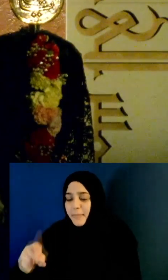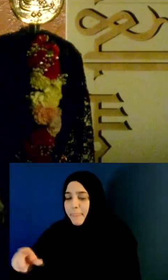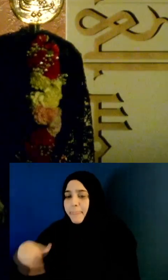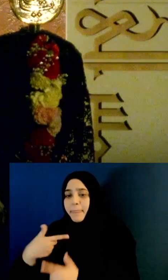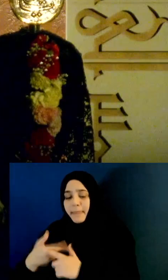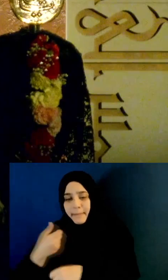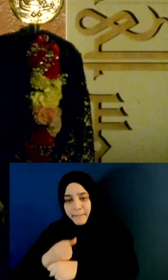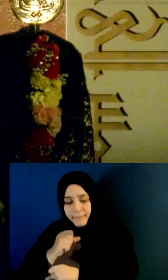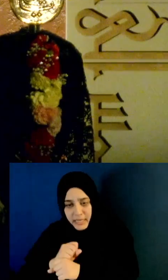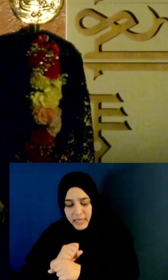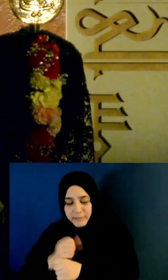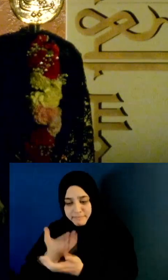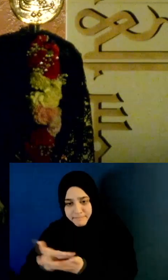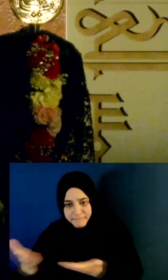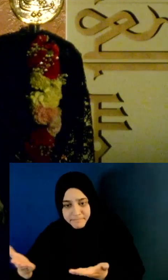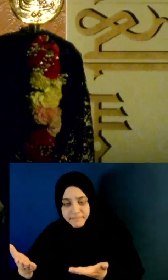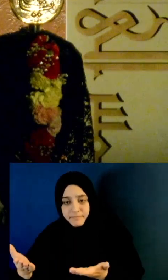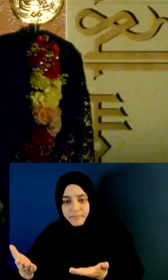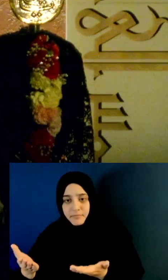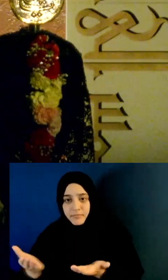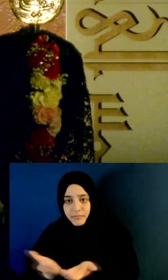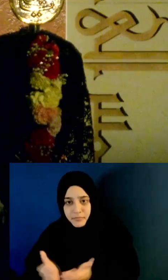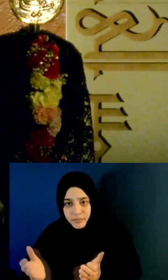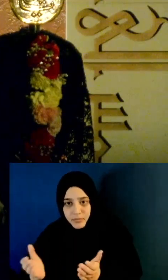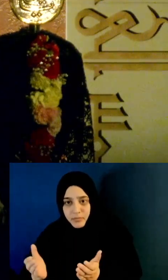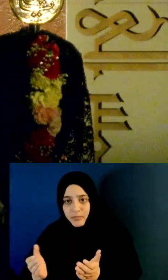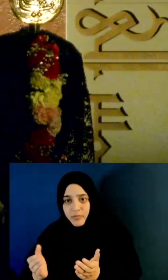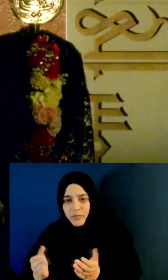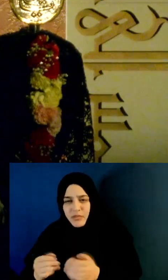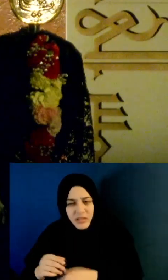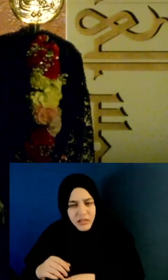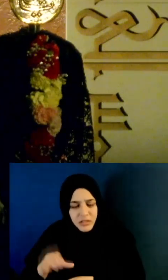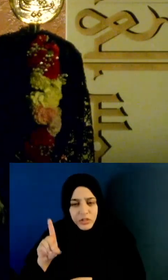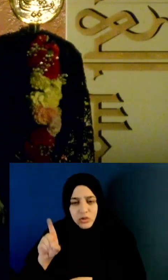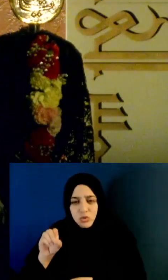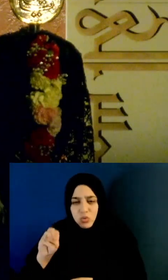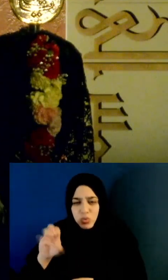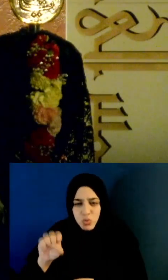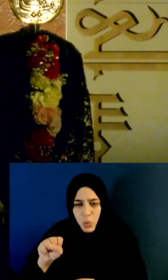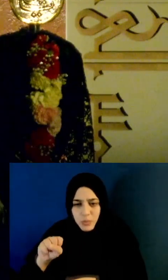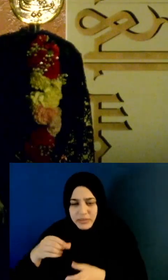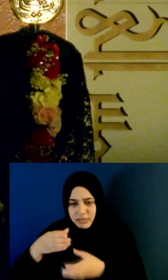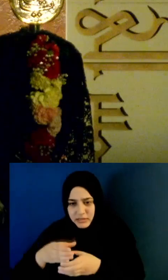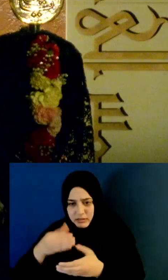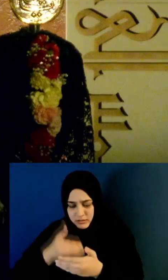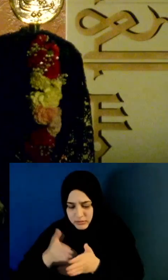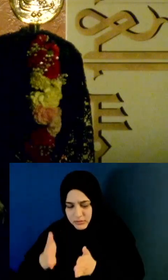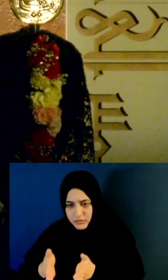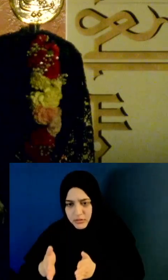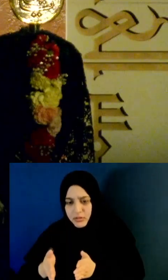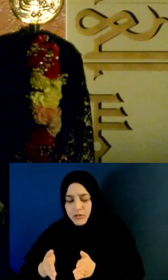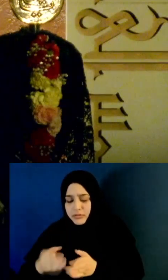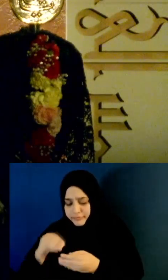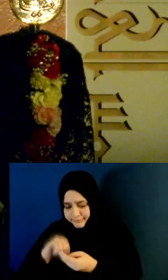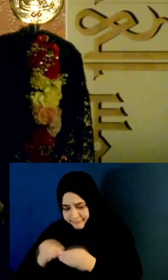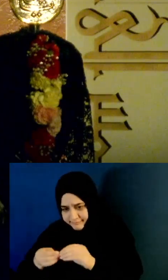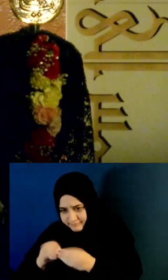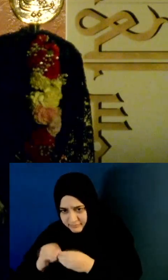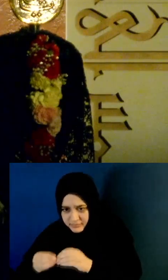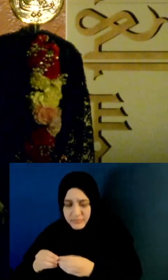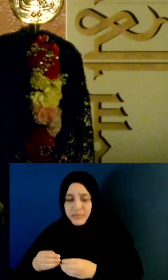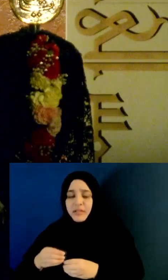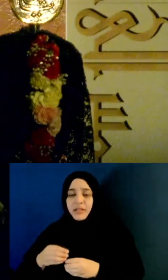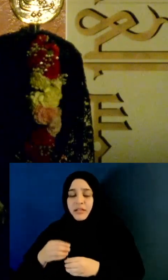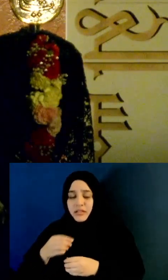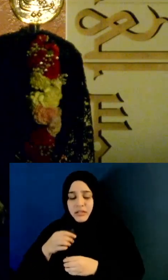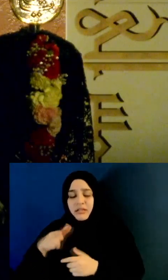She would sit next to these domes, small domes, and she would lament and cry over the